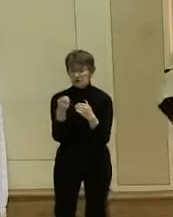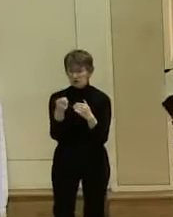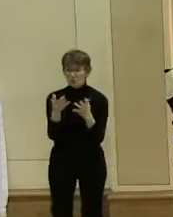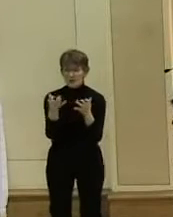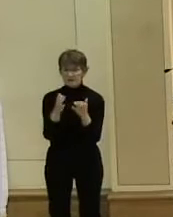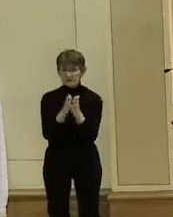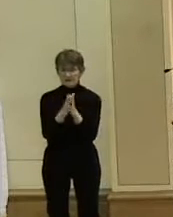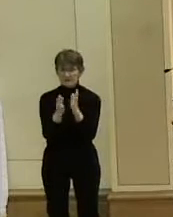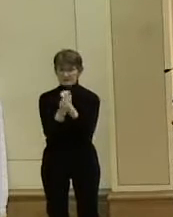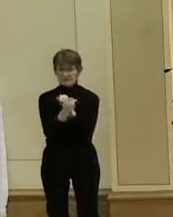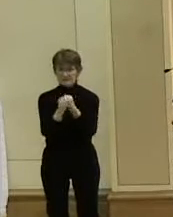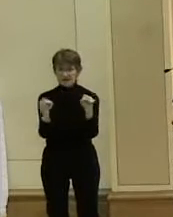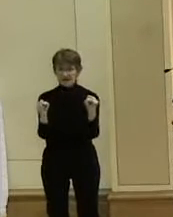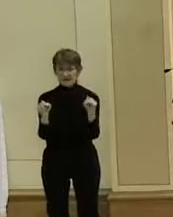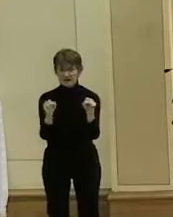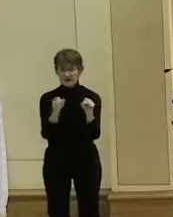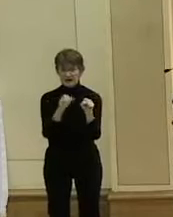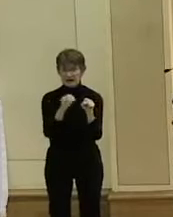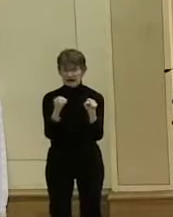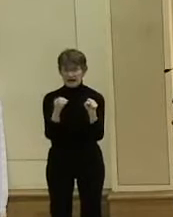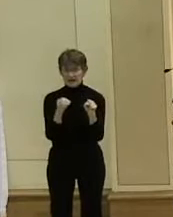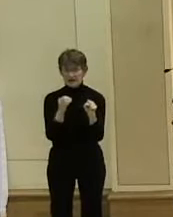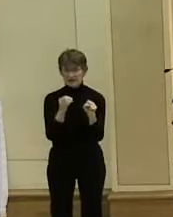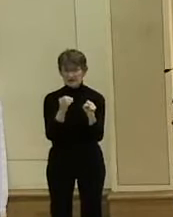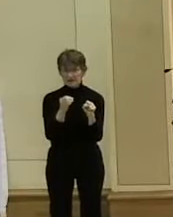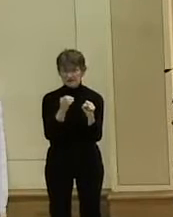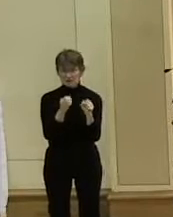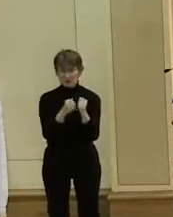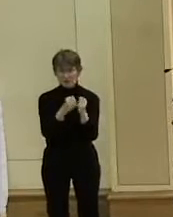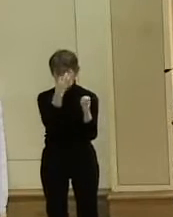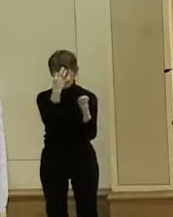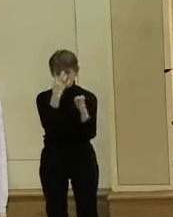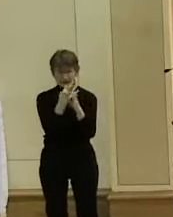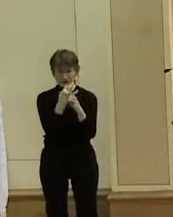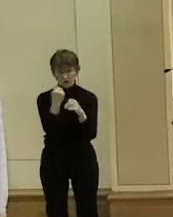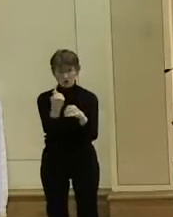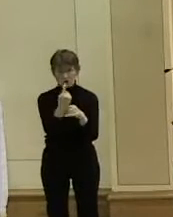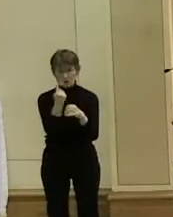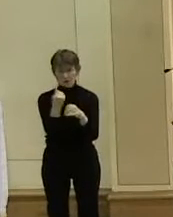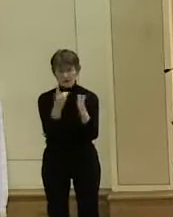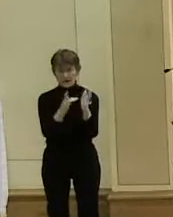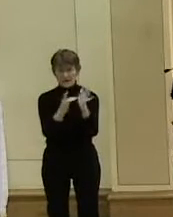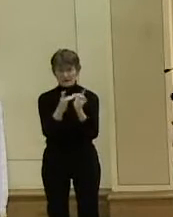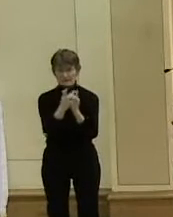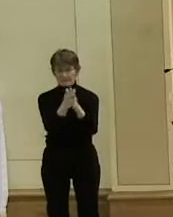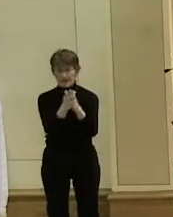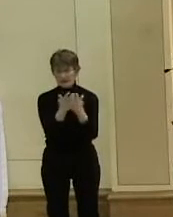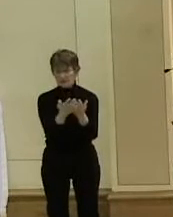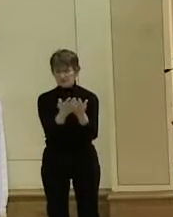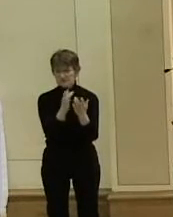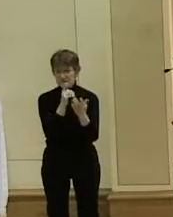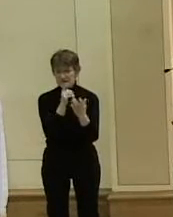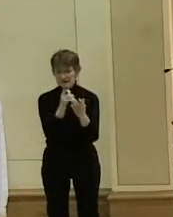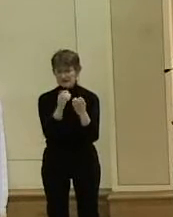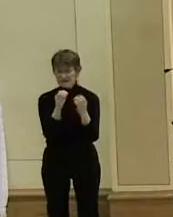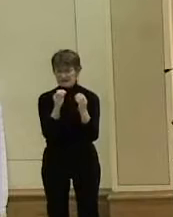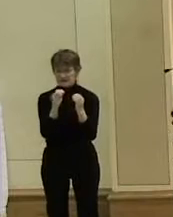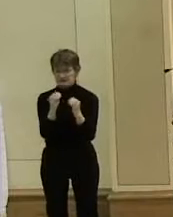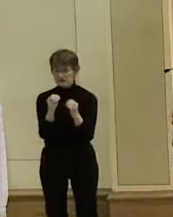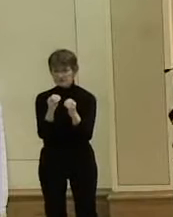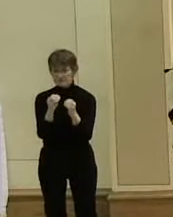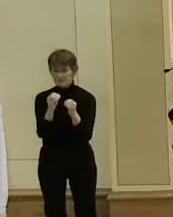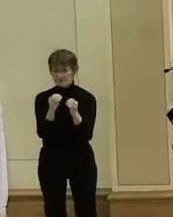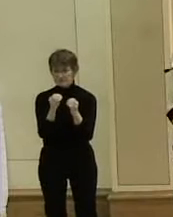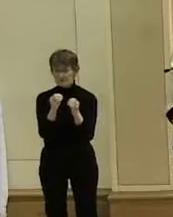saved and it speaks about the cornerstone by faith alone. The Bible does not teach that. Because